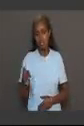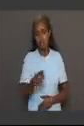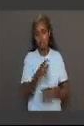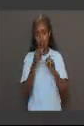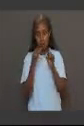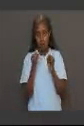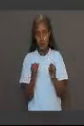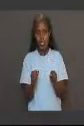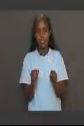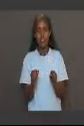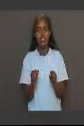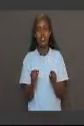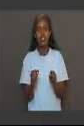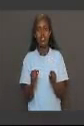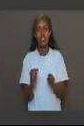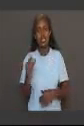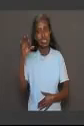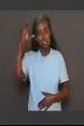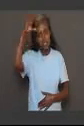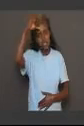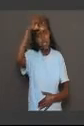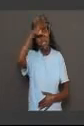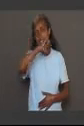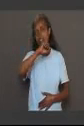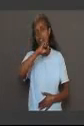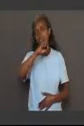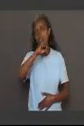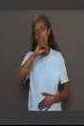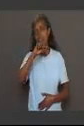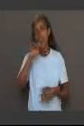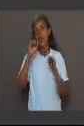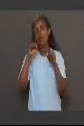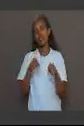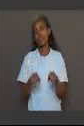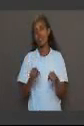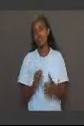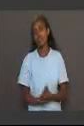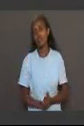Probability is an estimate of a possibility.